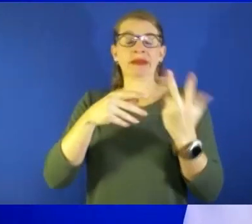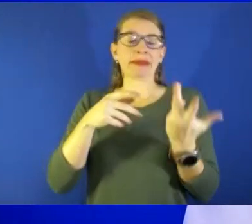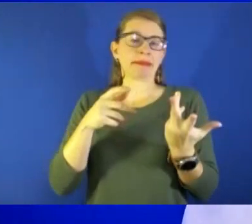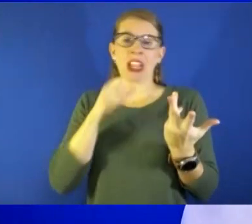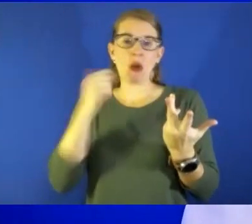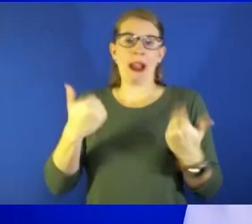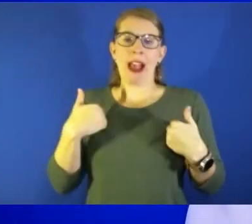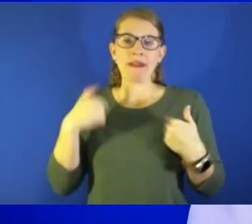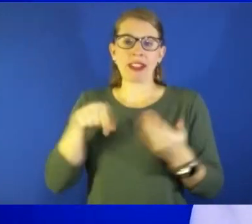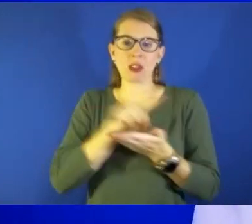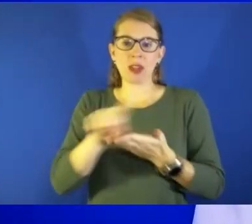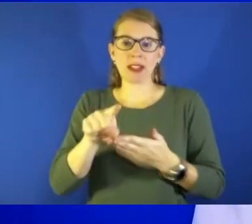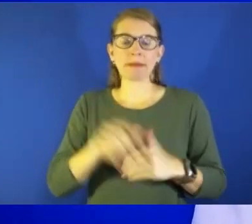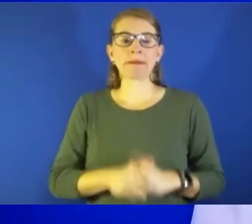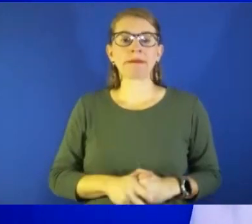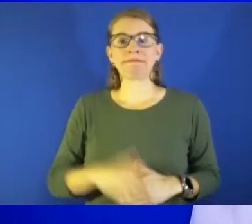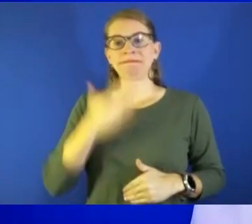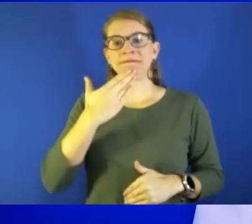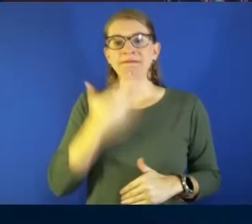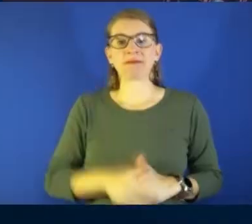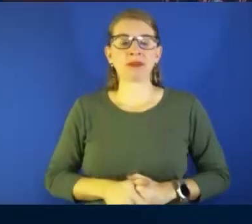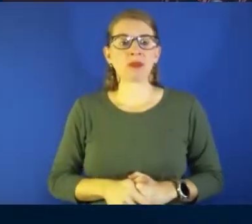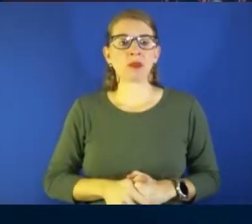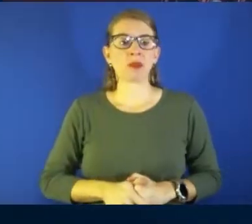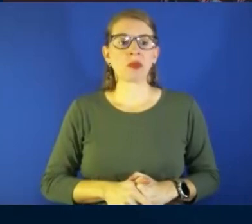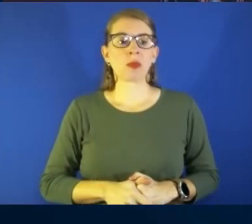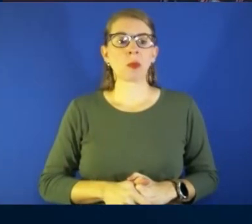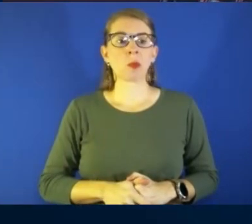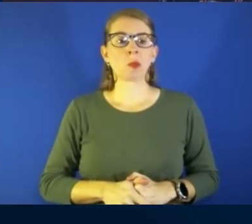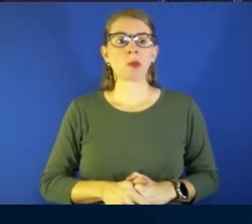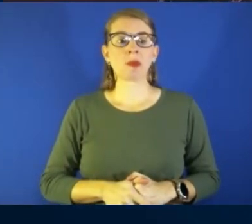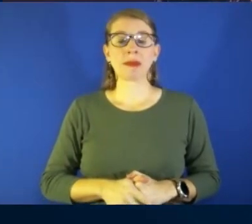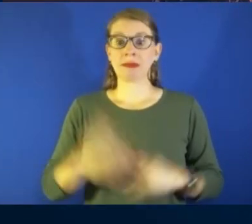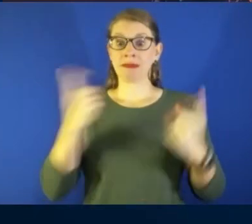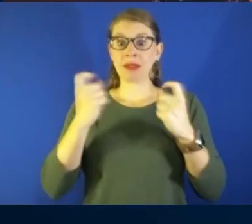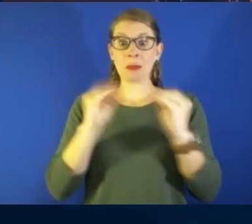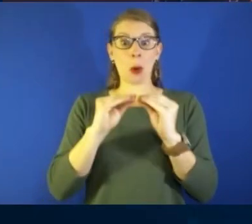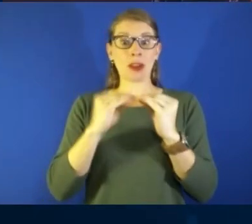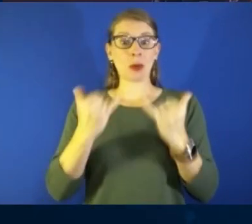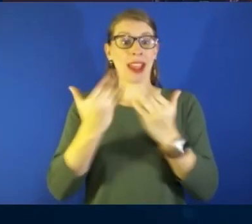for you. Well, thank you. Other questions today?